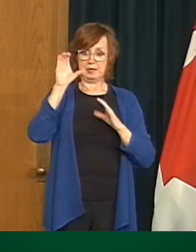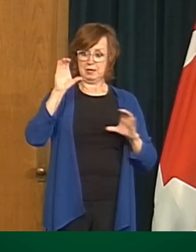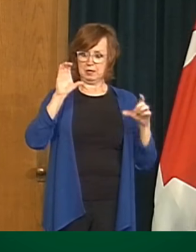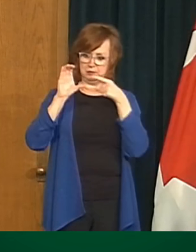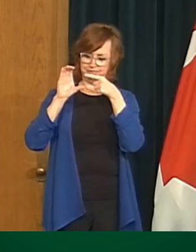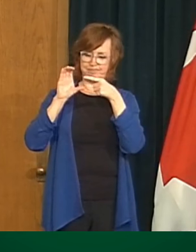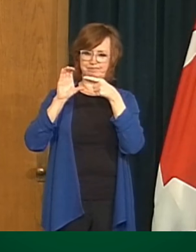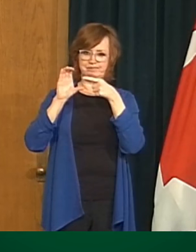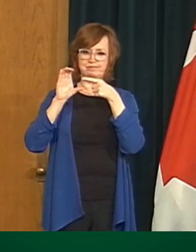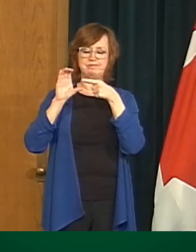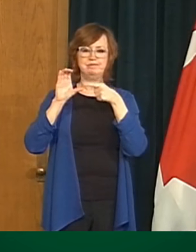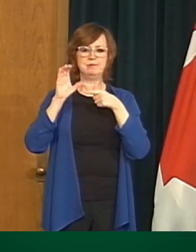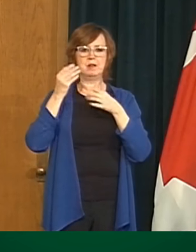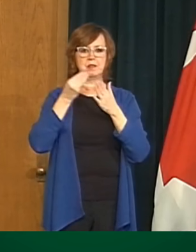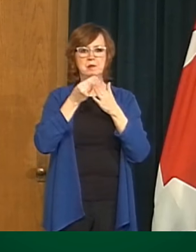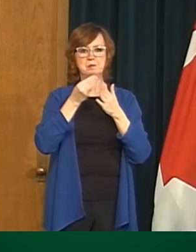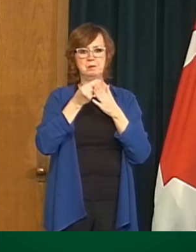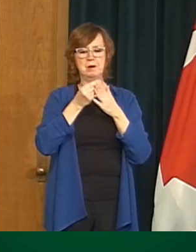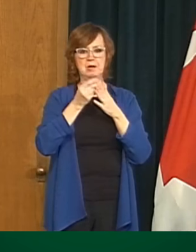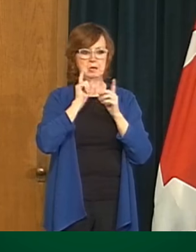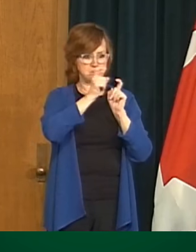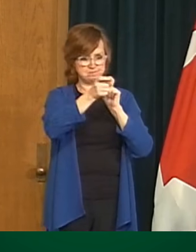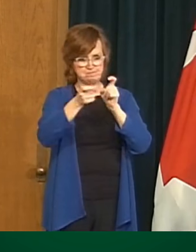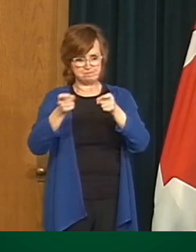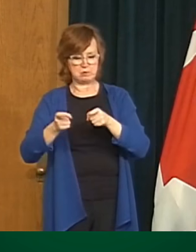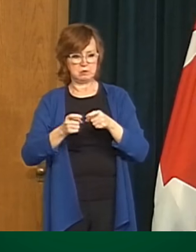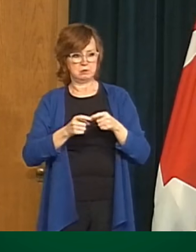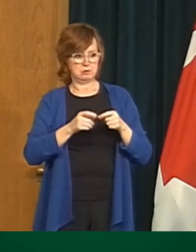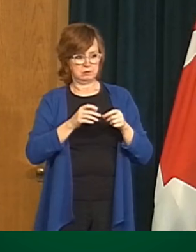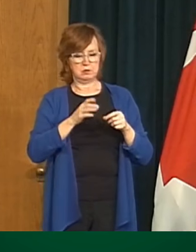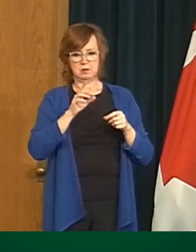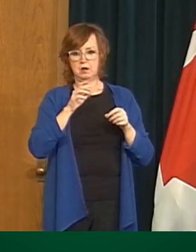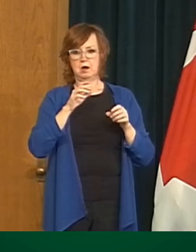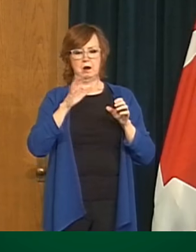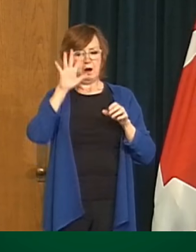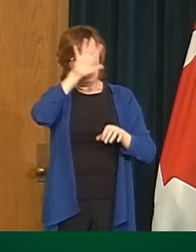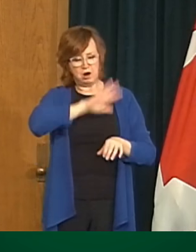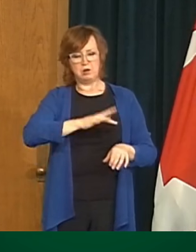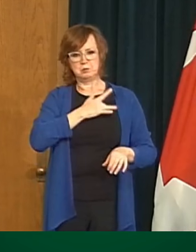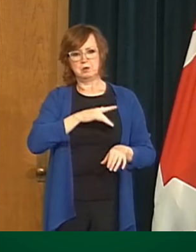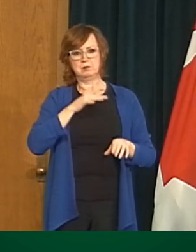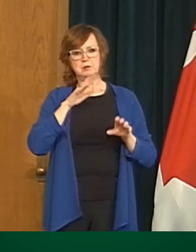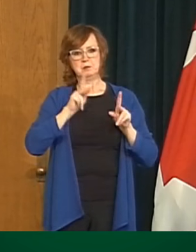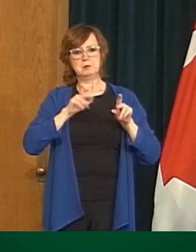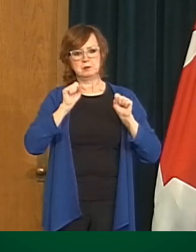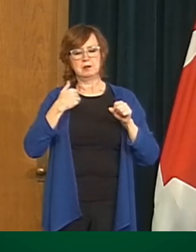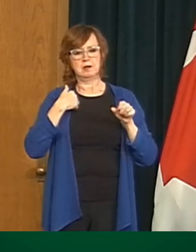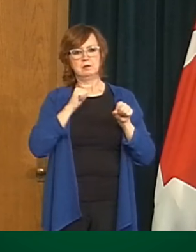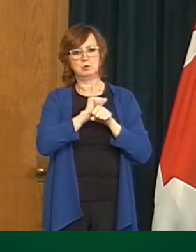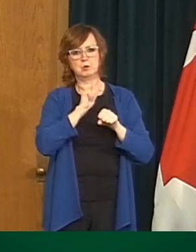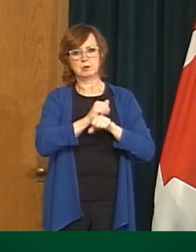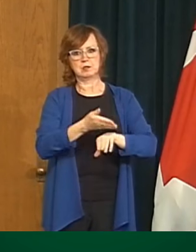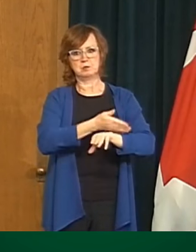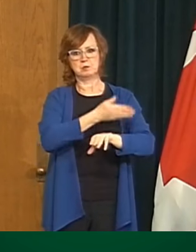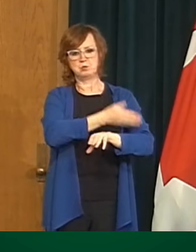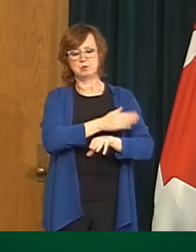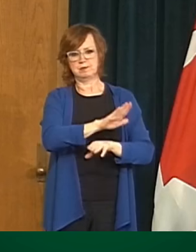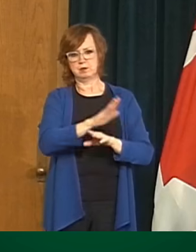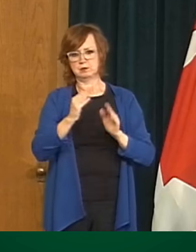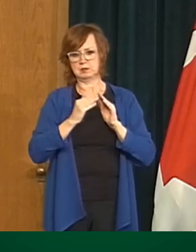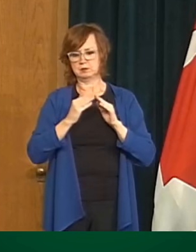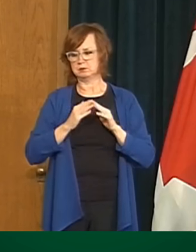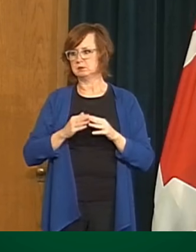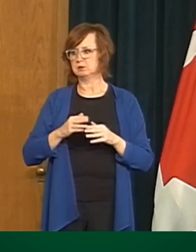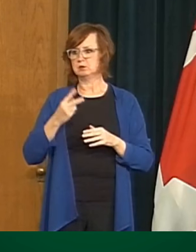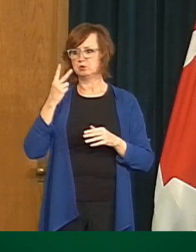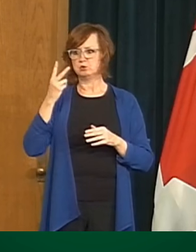injection booster shot, if you will, is getting people to work from corner to corner of this great province. We've got a couple last questions on the phone